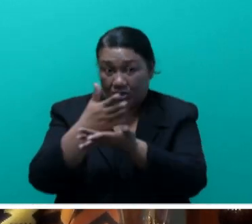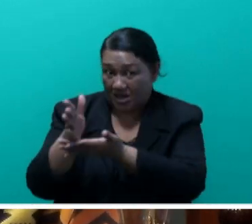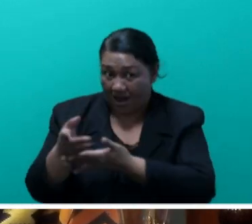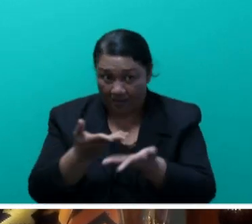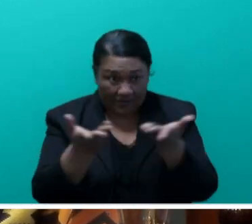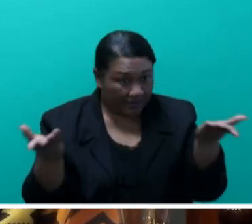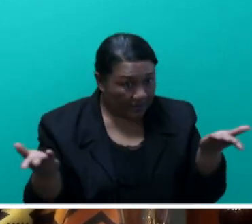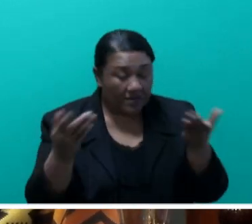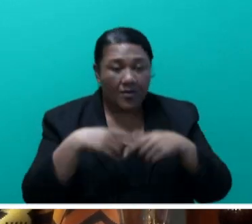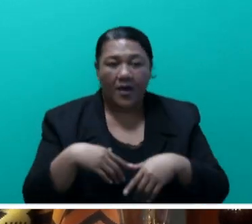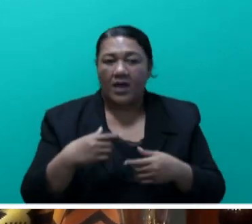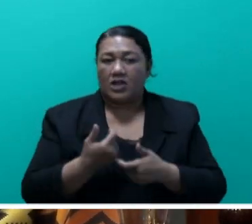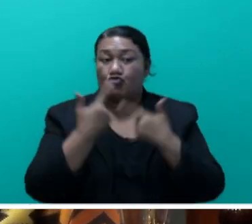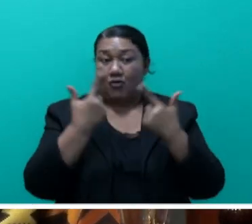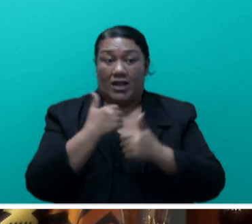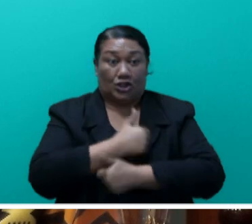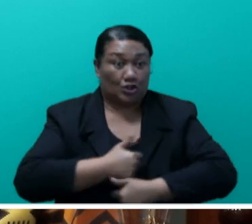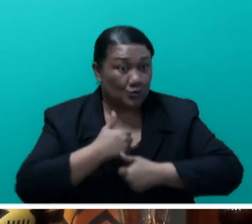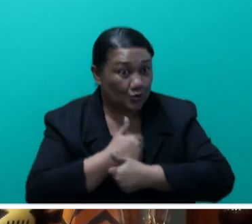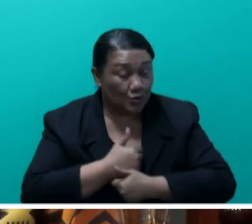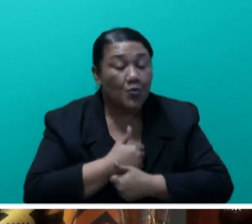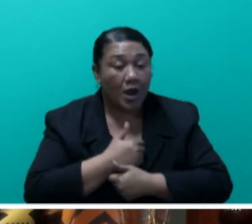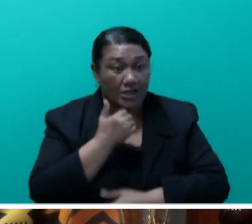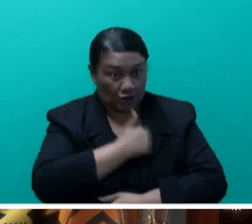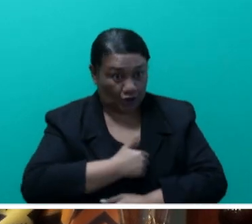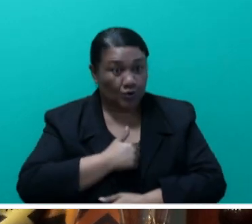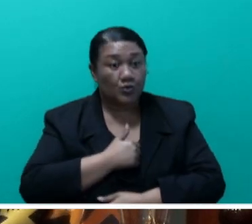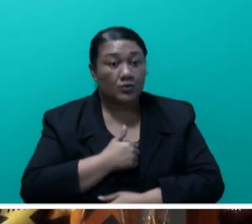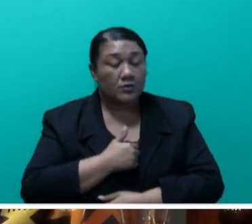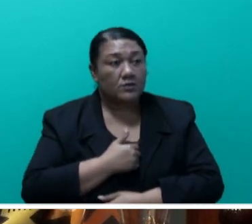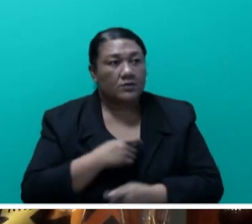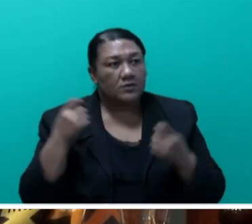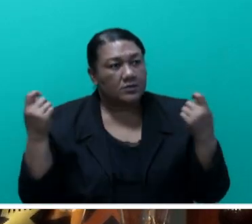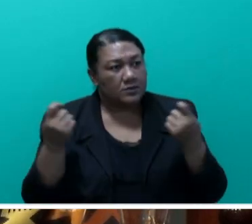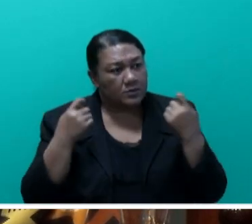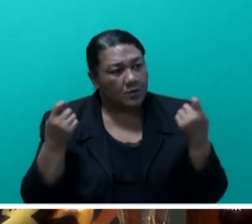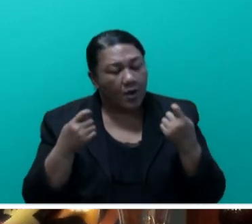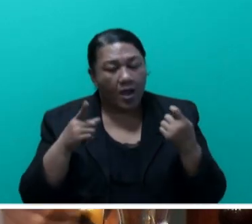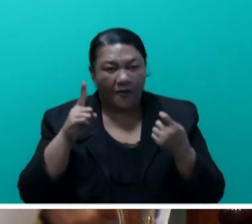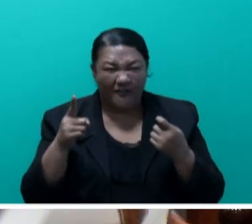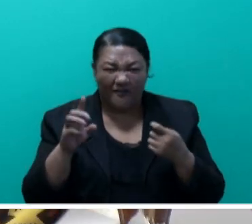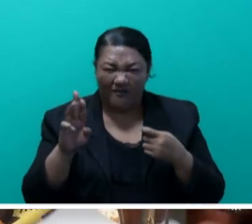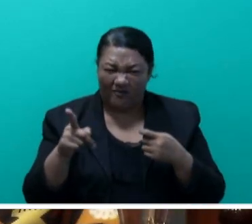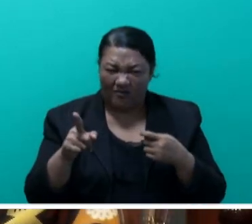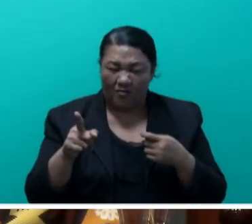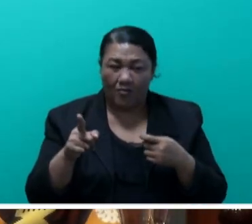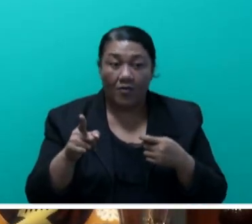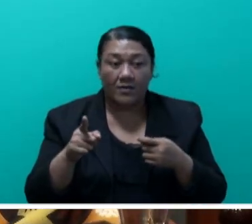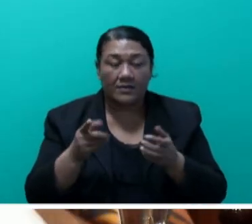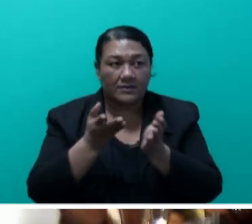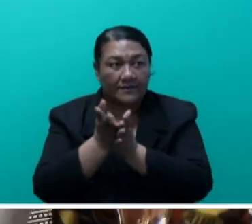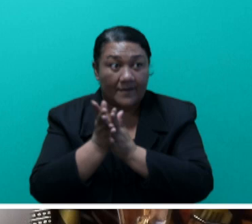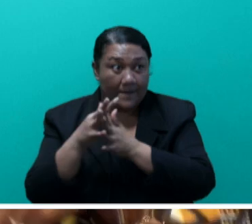with great joy that the negotiations with the Americans in terms of the service to Dallas